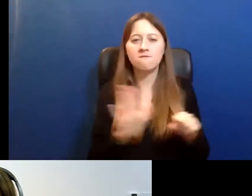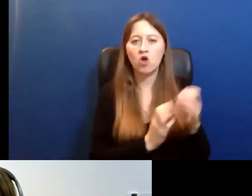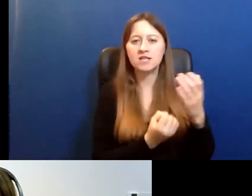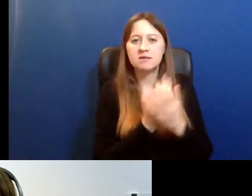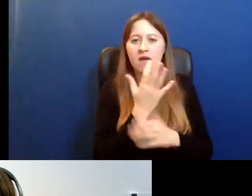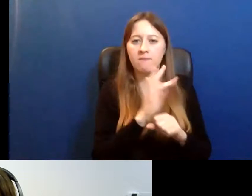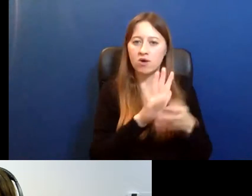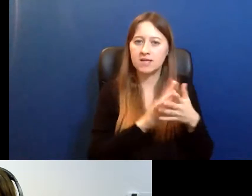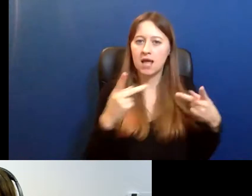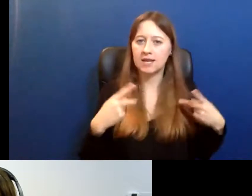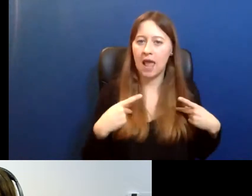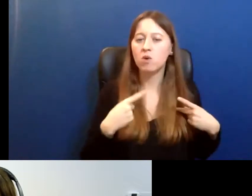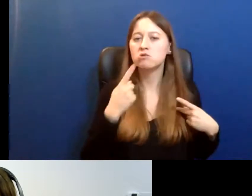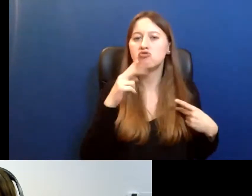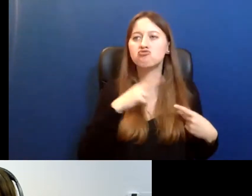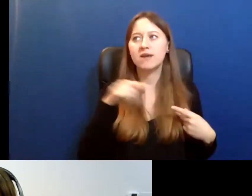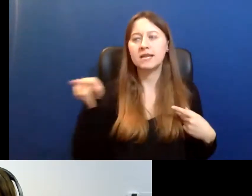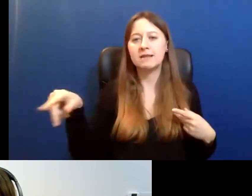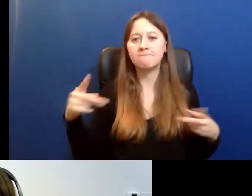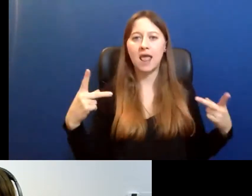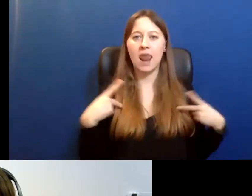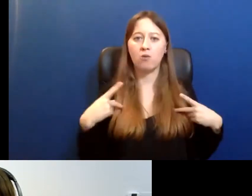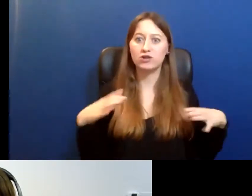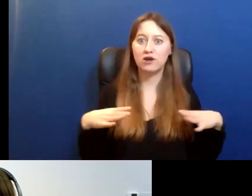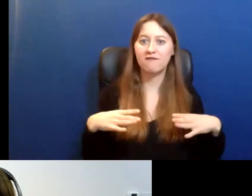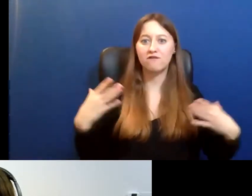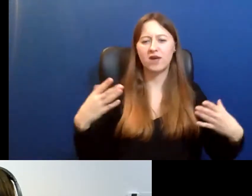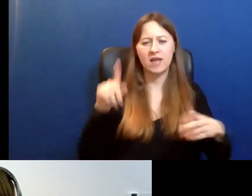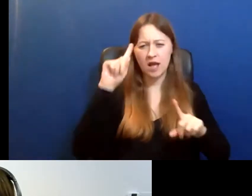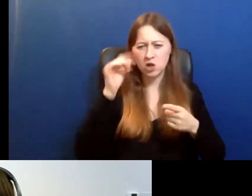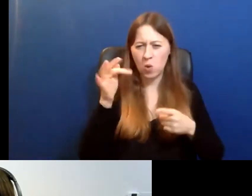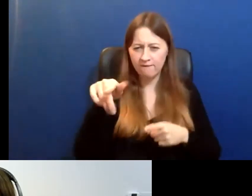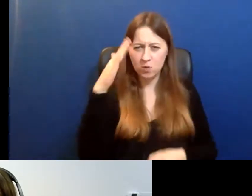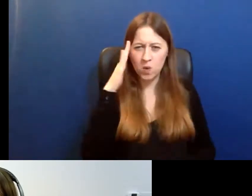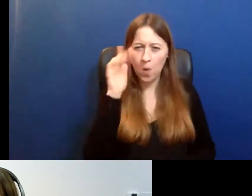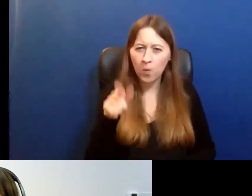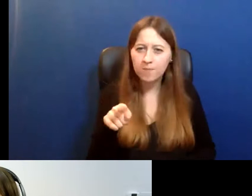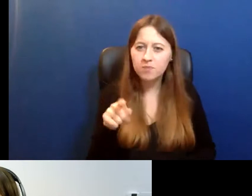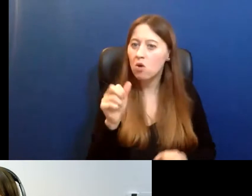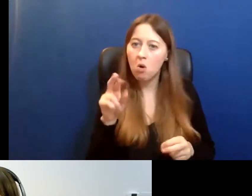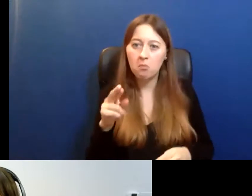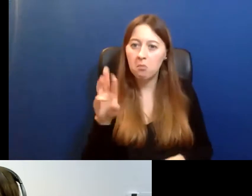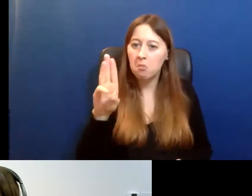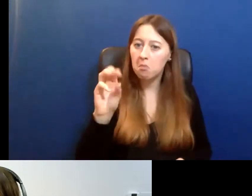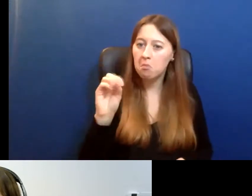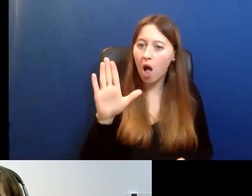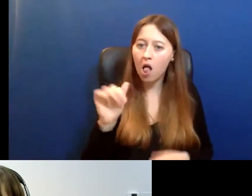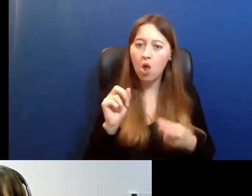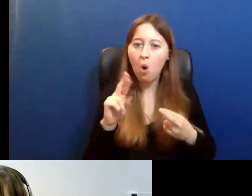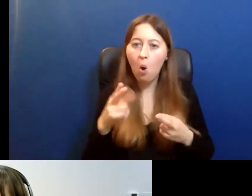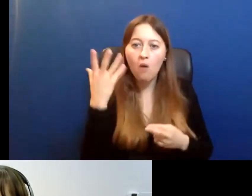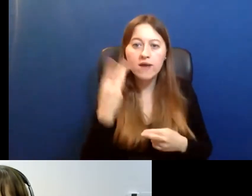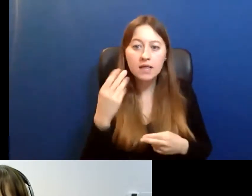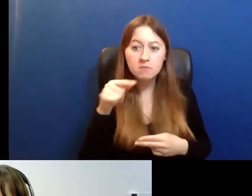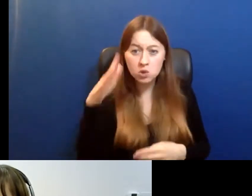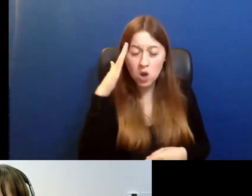quite language free in a way. I don't know if it's something that you've come across, Paul or Elizabeth, but something like